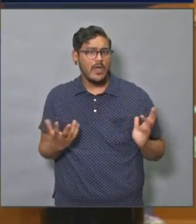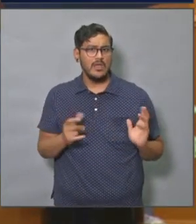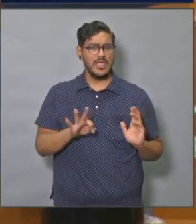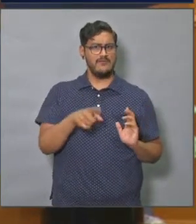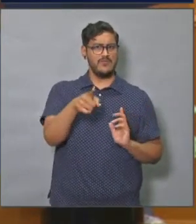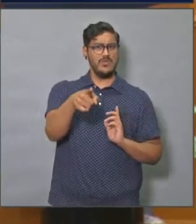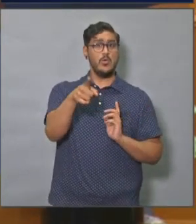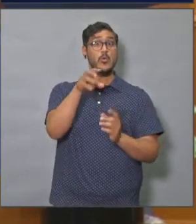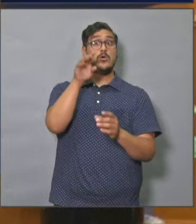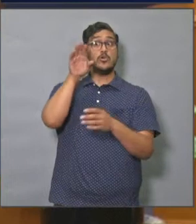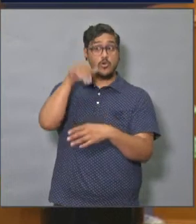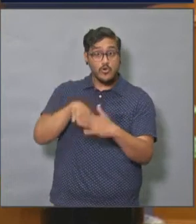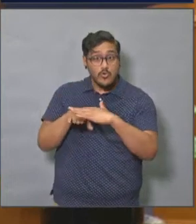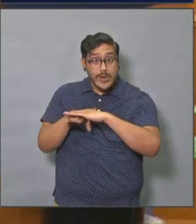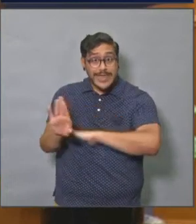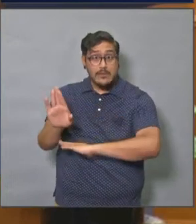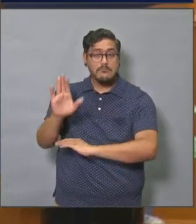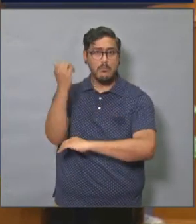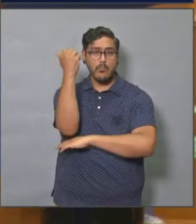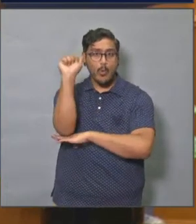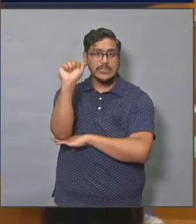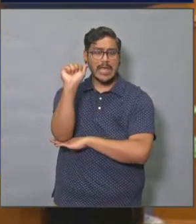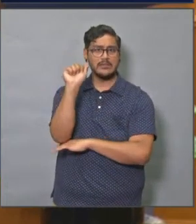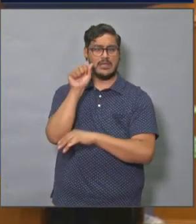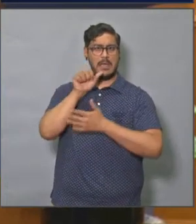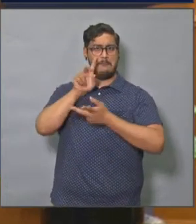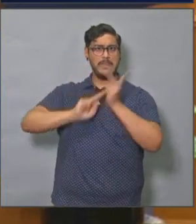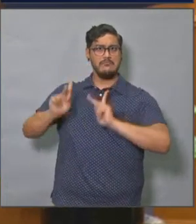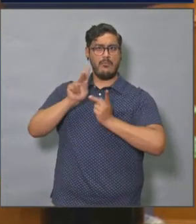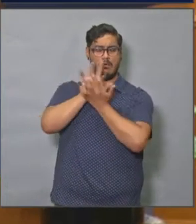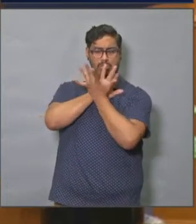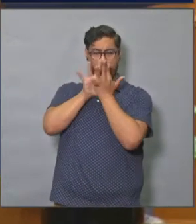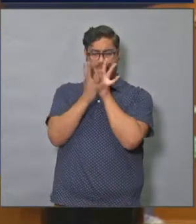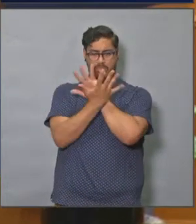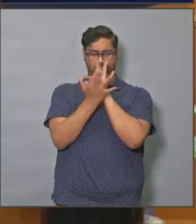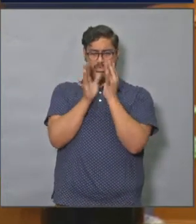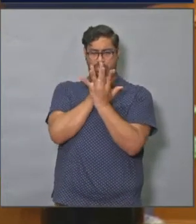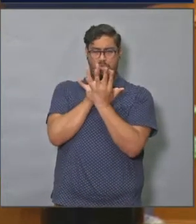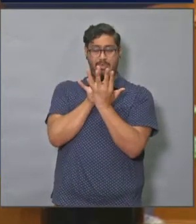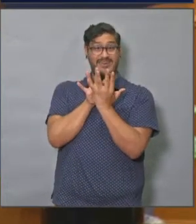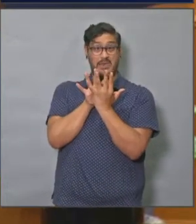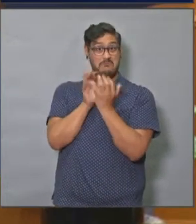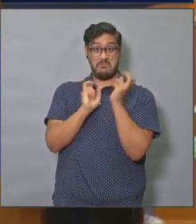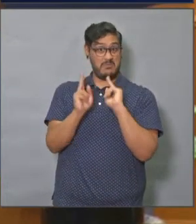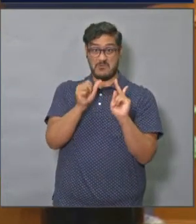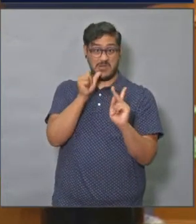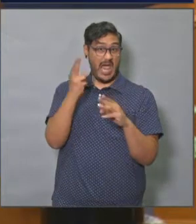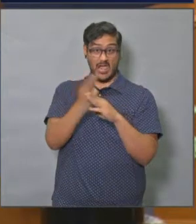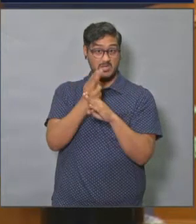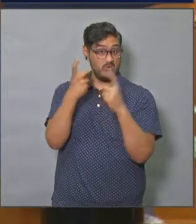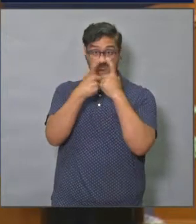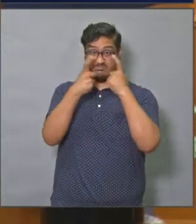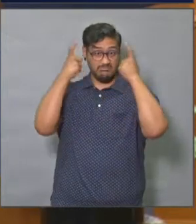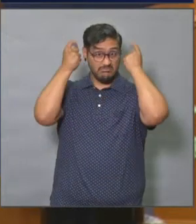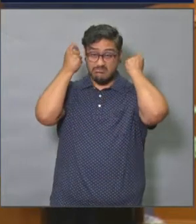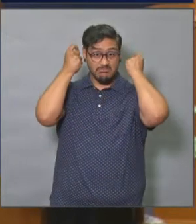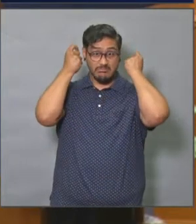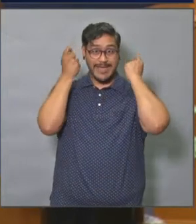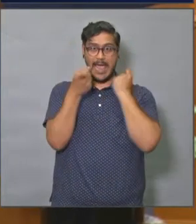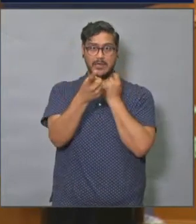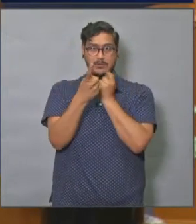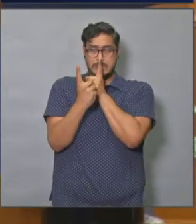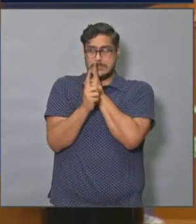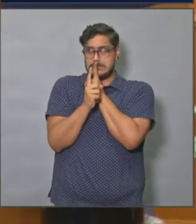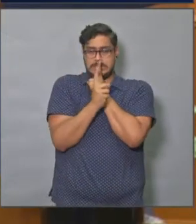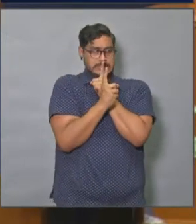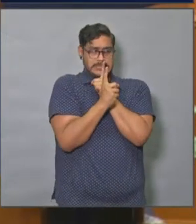crowded situation, very close to people who were not wearing their face coverings, and you weren't able to keep your